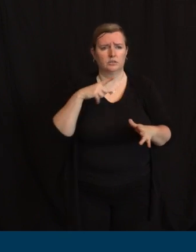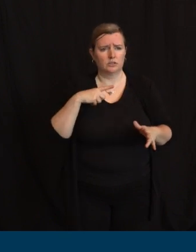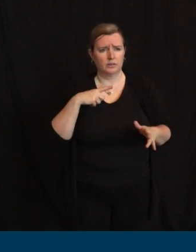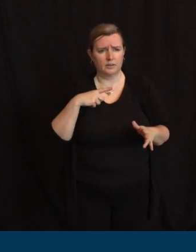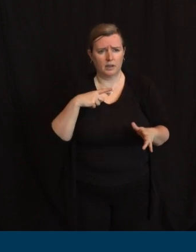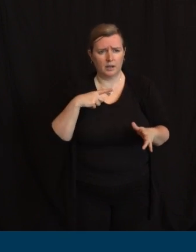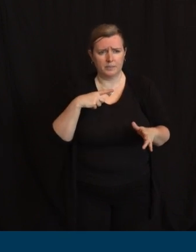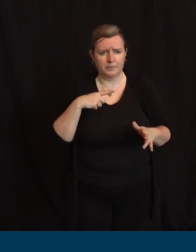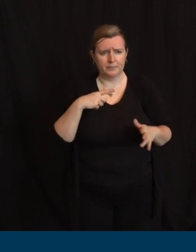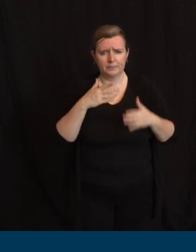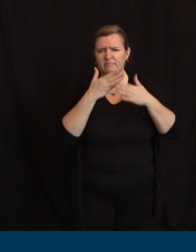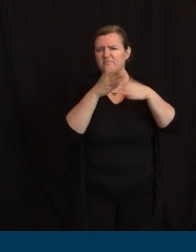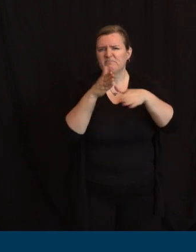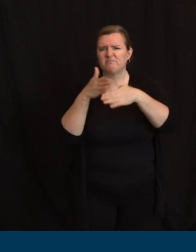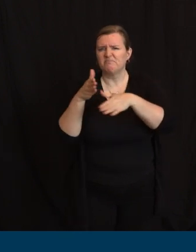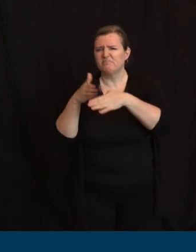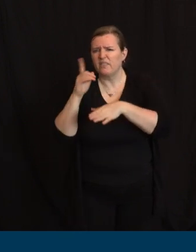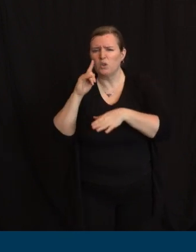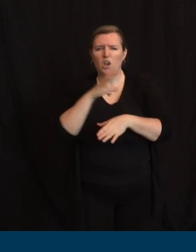Democratic chairman?